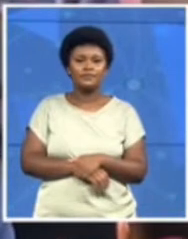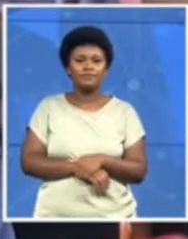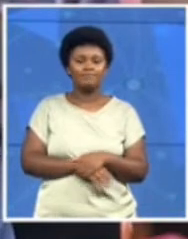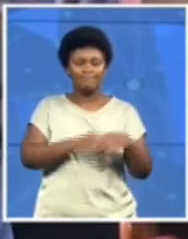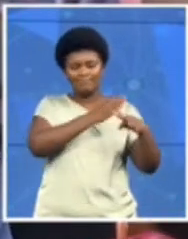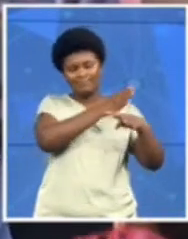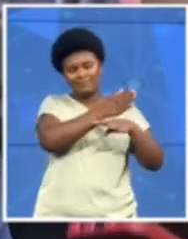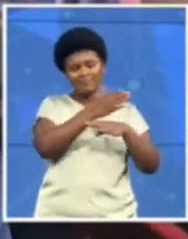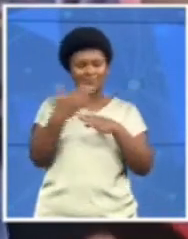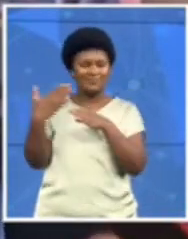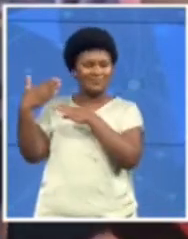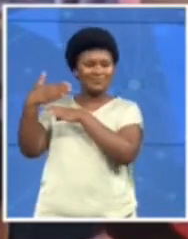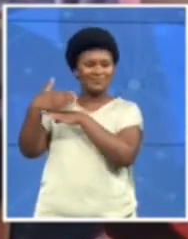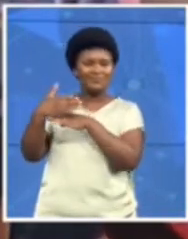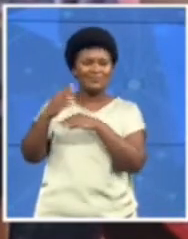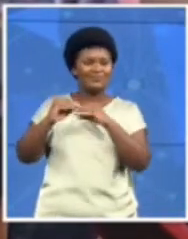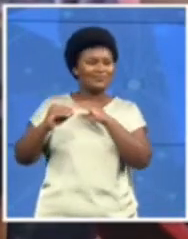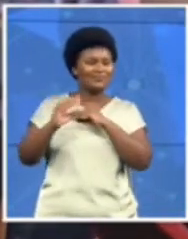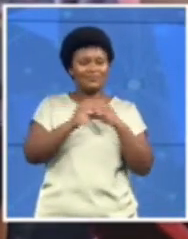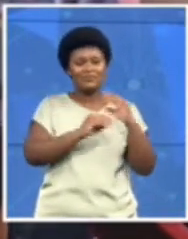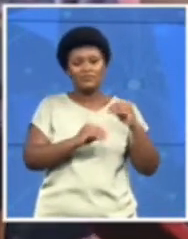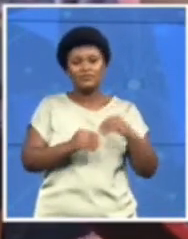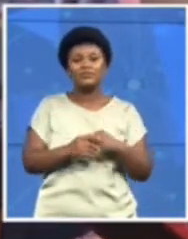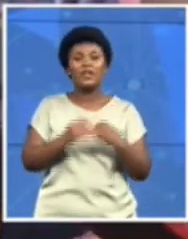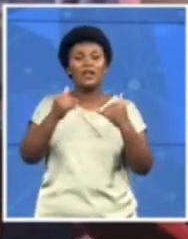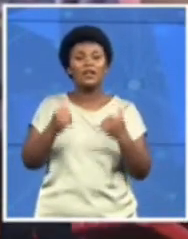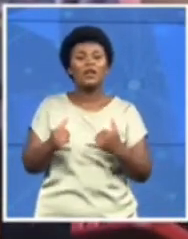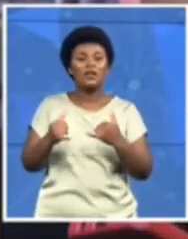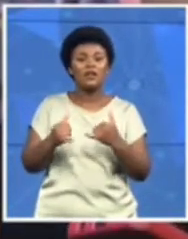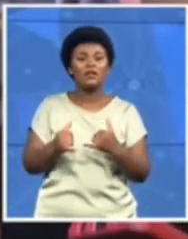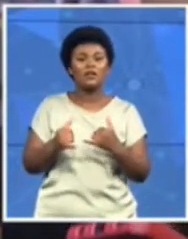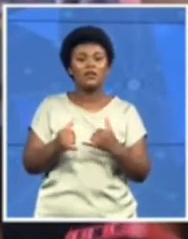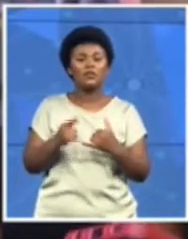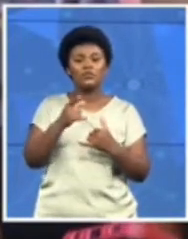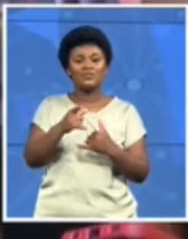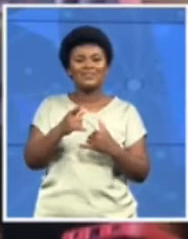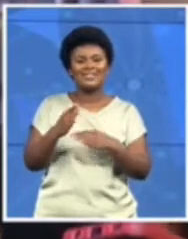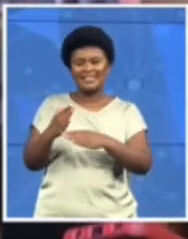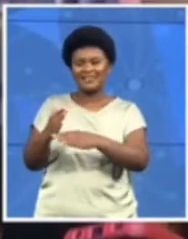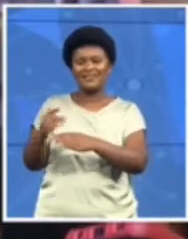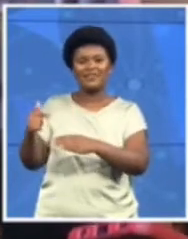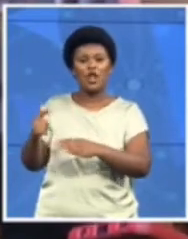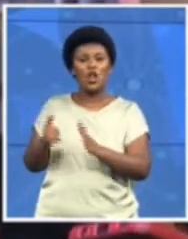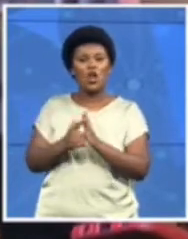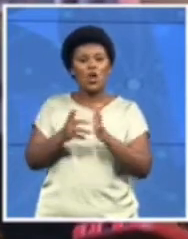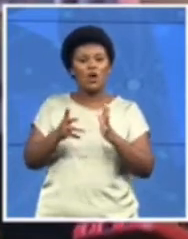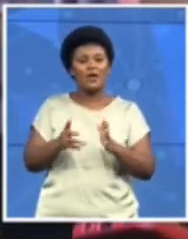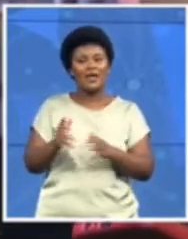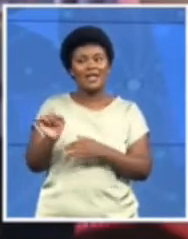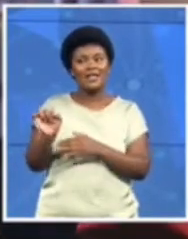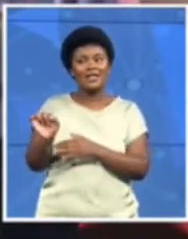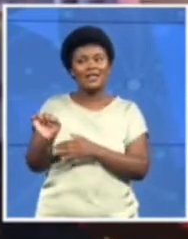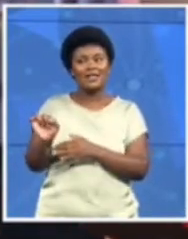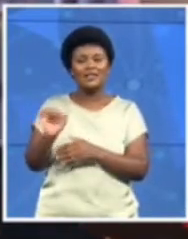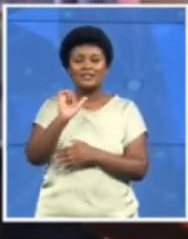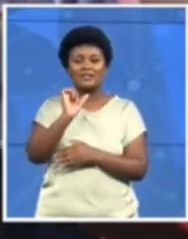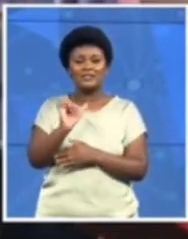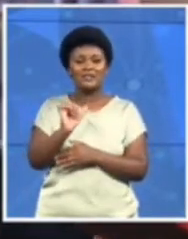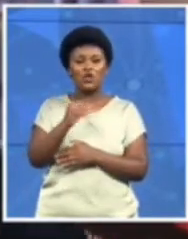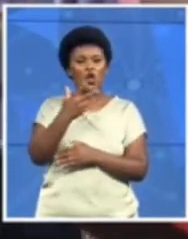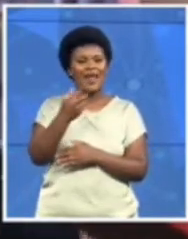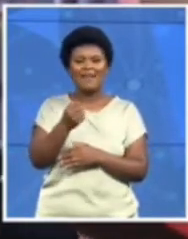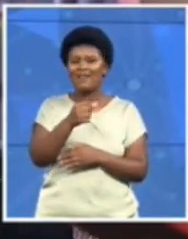At the moment, it's part of that. His defense, his lawyer, you remember, said he does not have pending cases. There are no